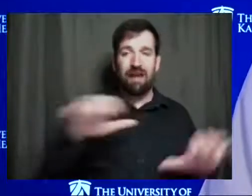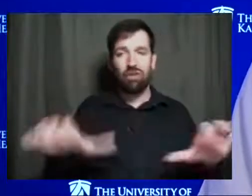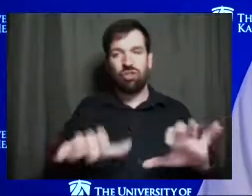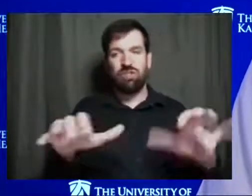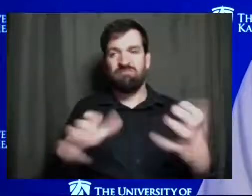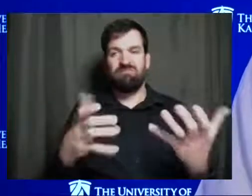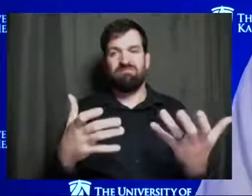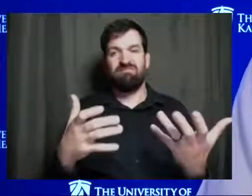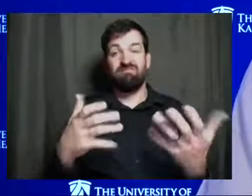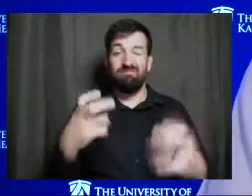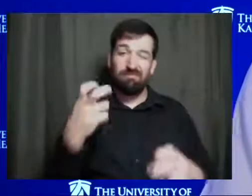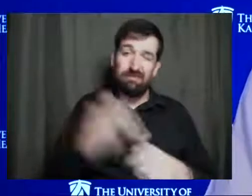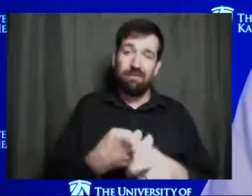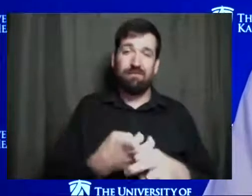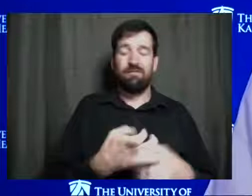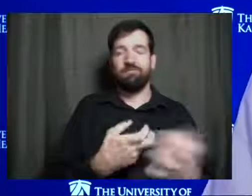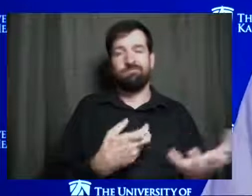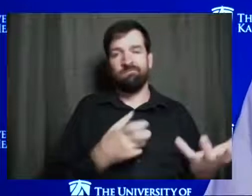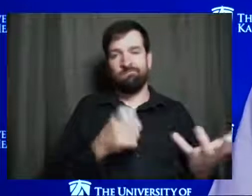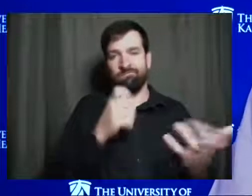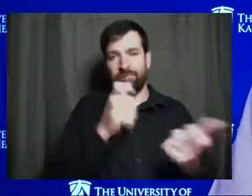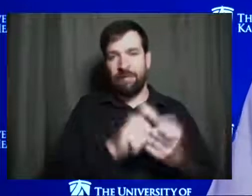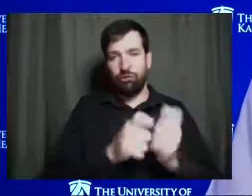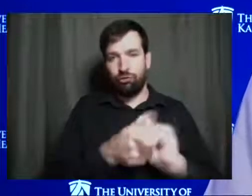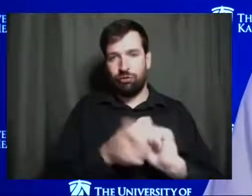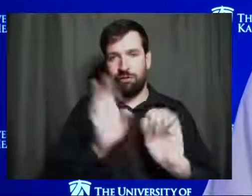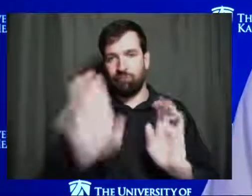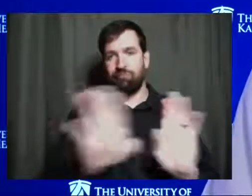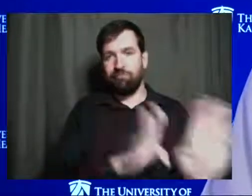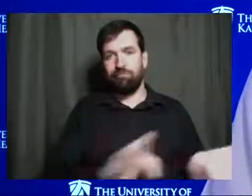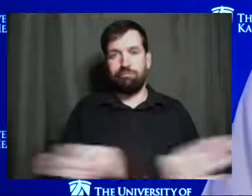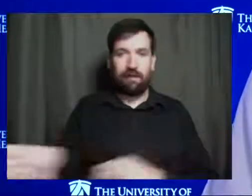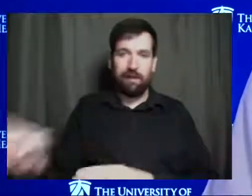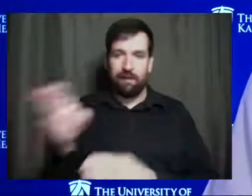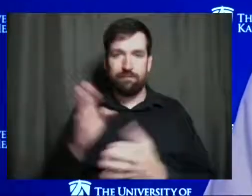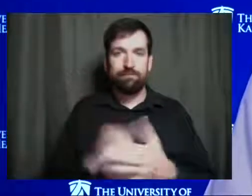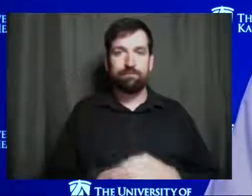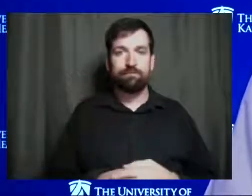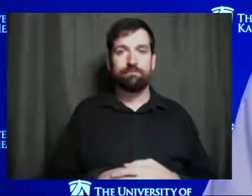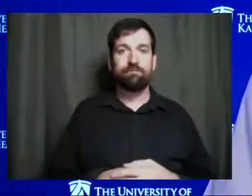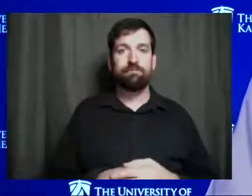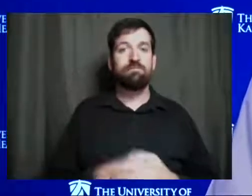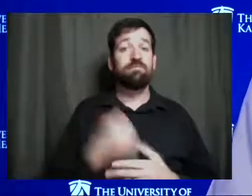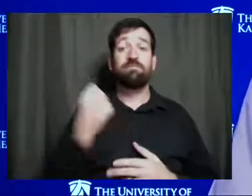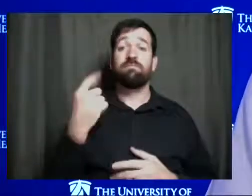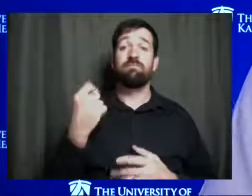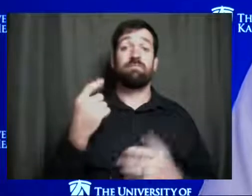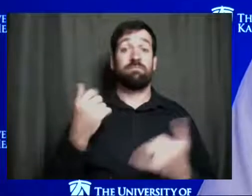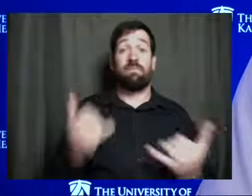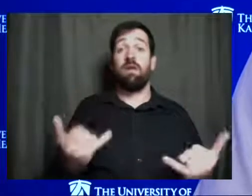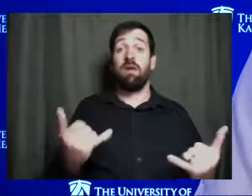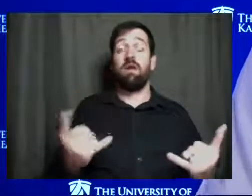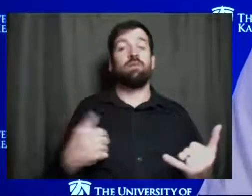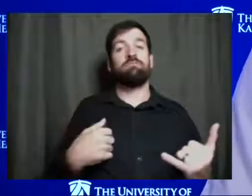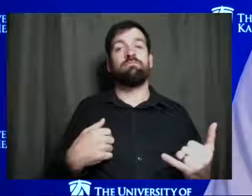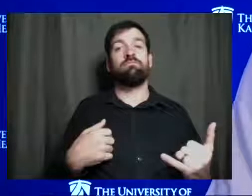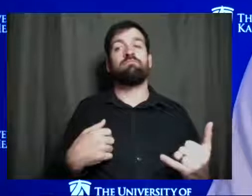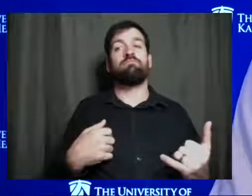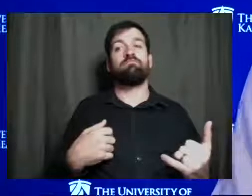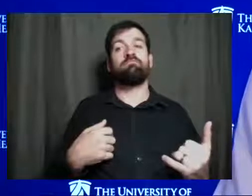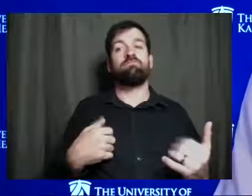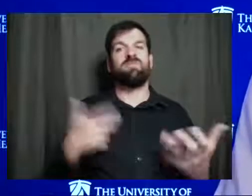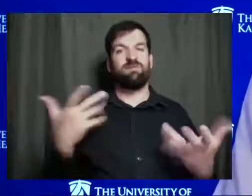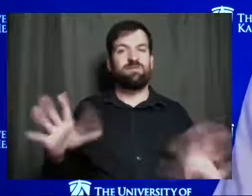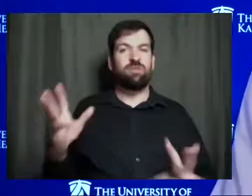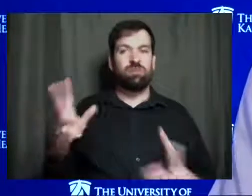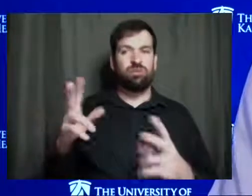difficult, and it shouldn't really change your processes at all because they are now. I do have that experience in reading those mammograms